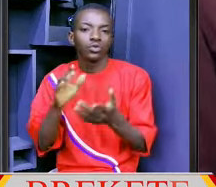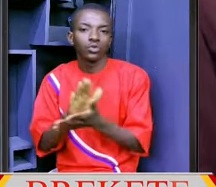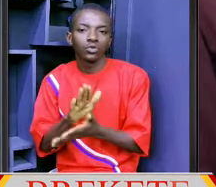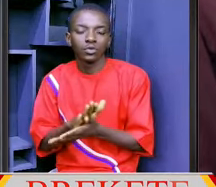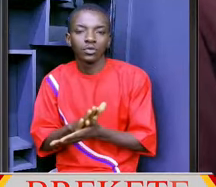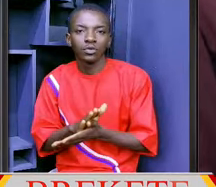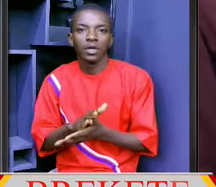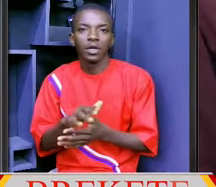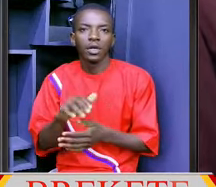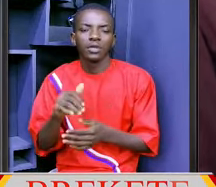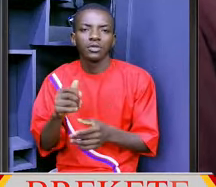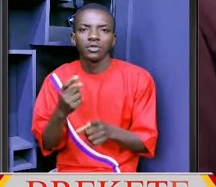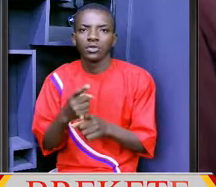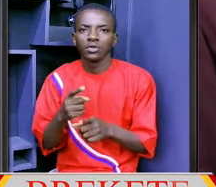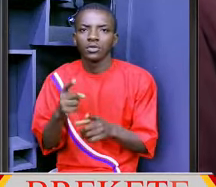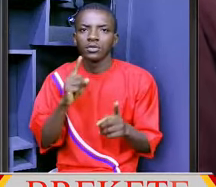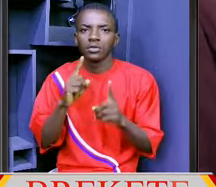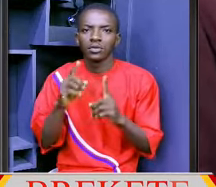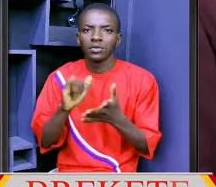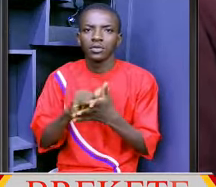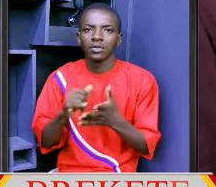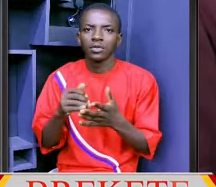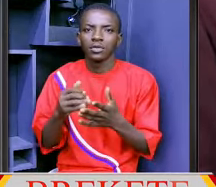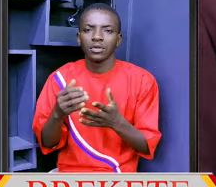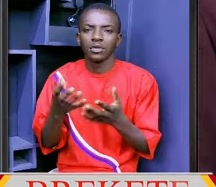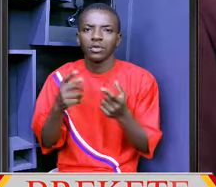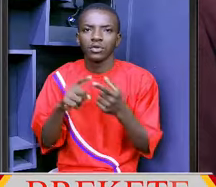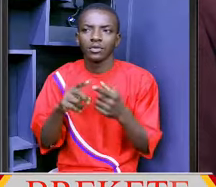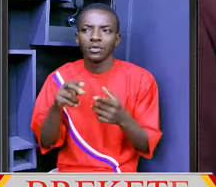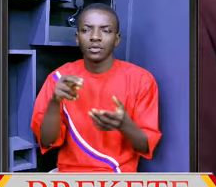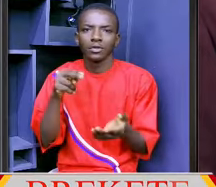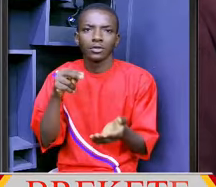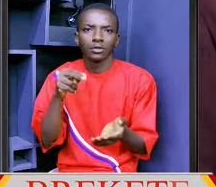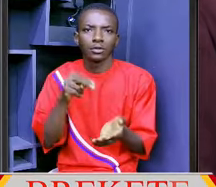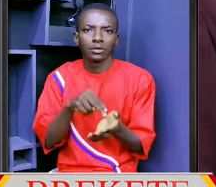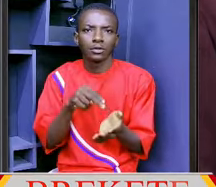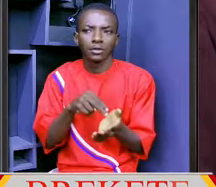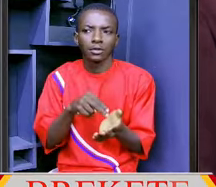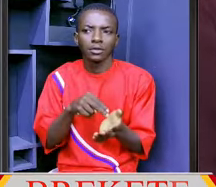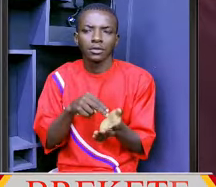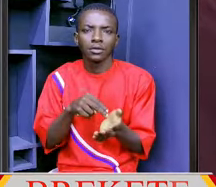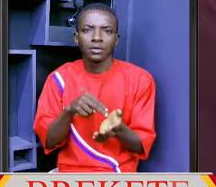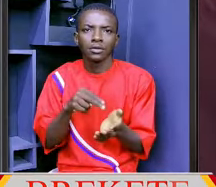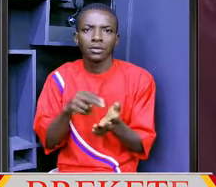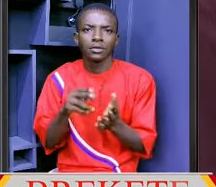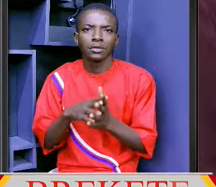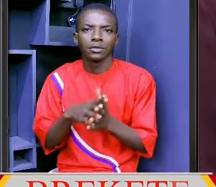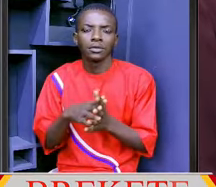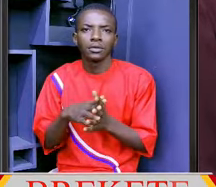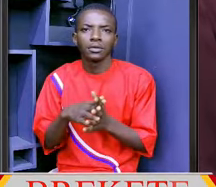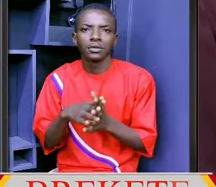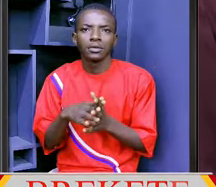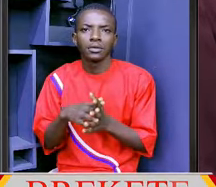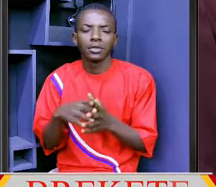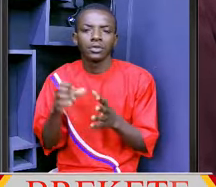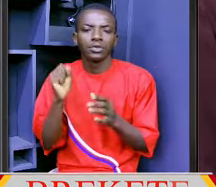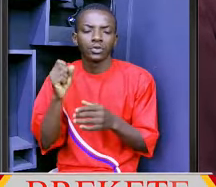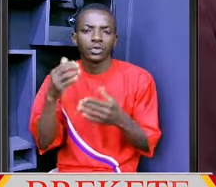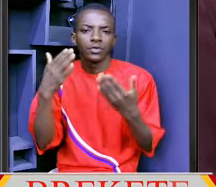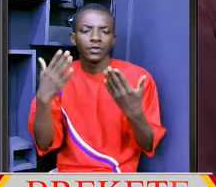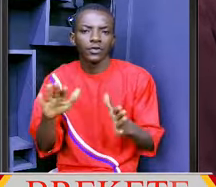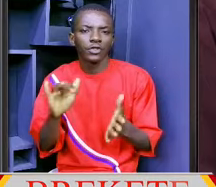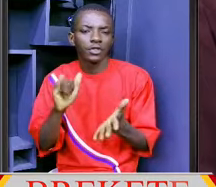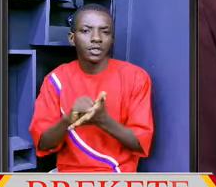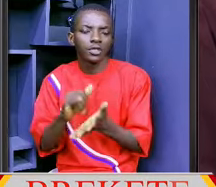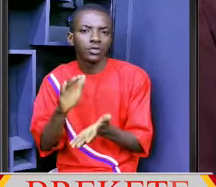school. And it be like, say, she talk, say she won't become nurse. Abina, now nurse she talk, but as soon as she